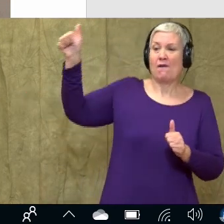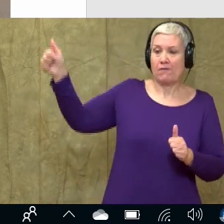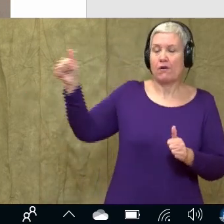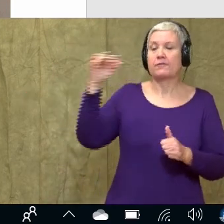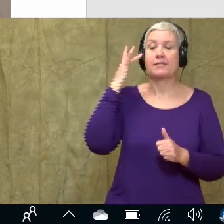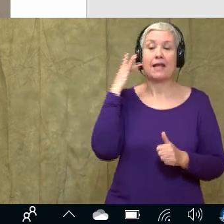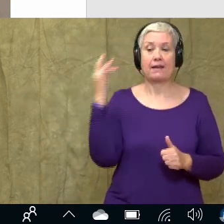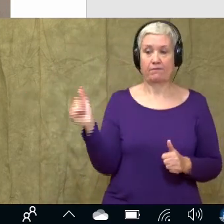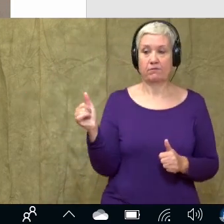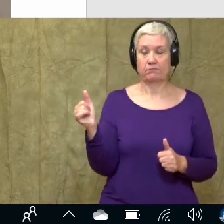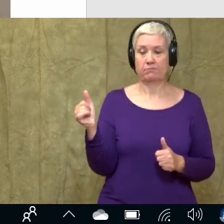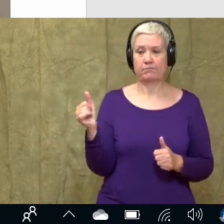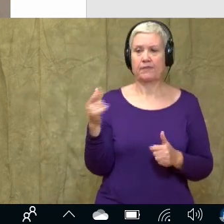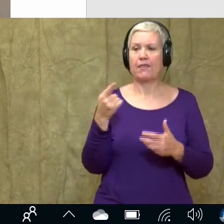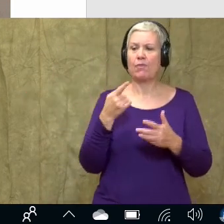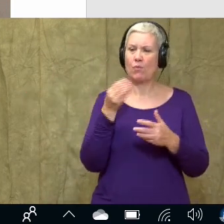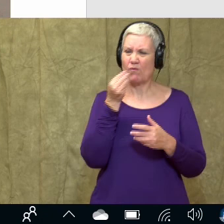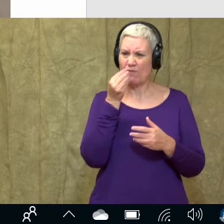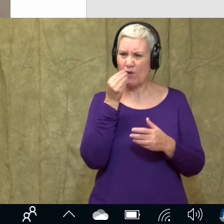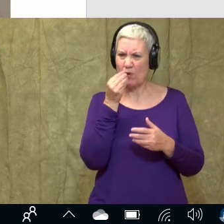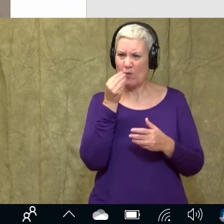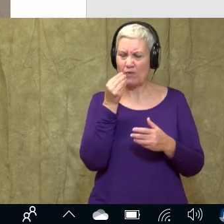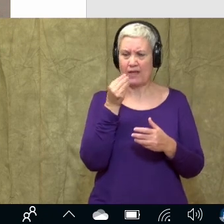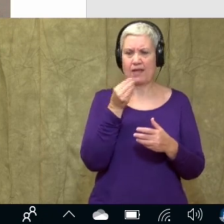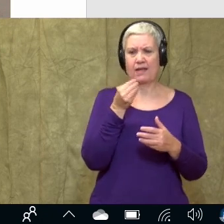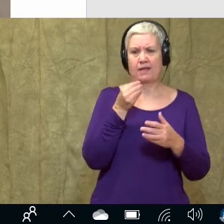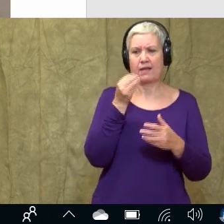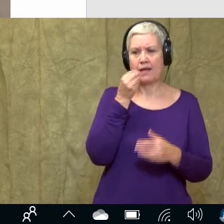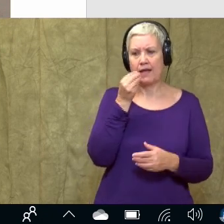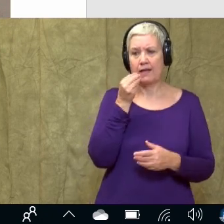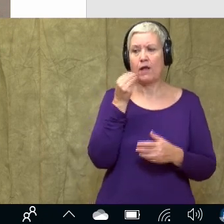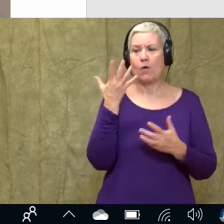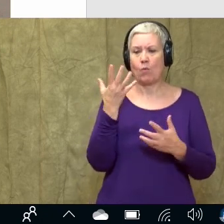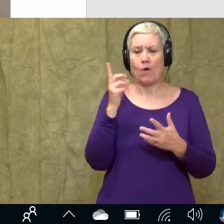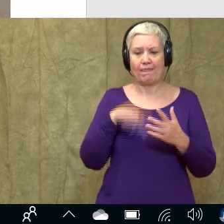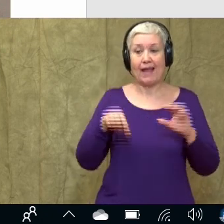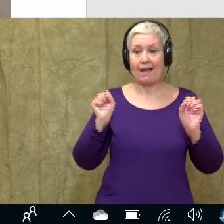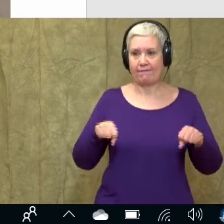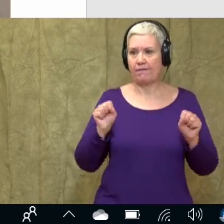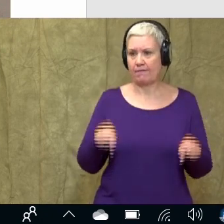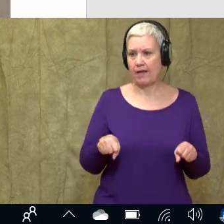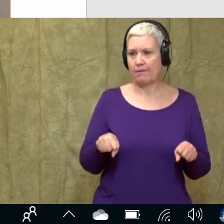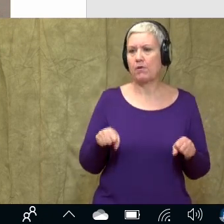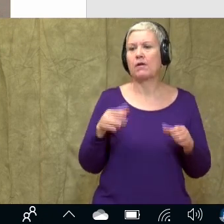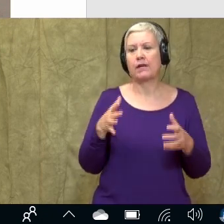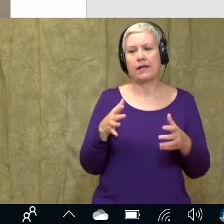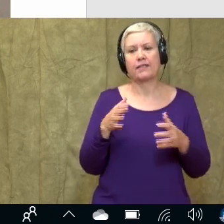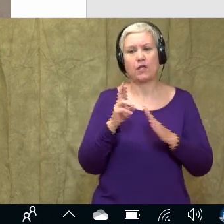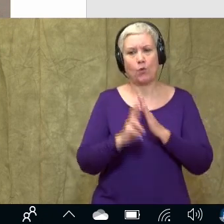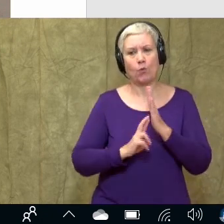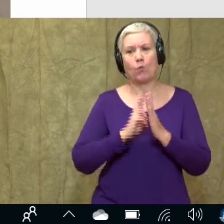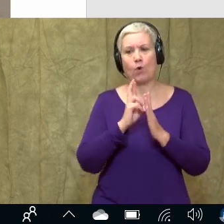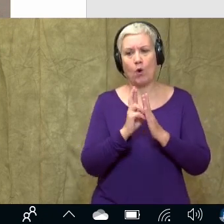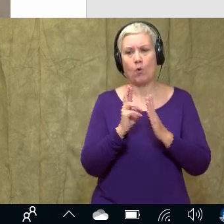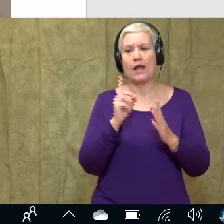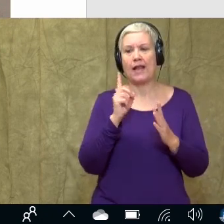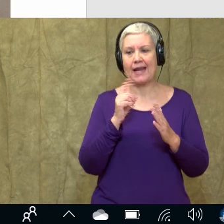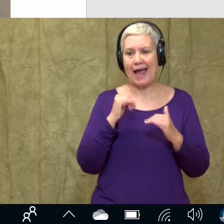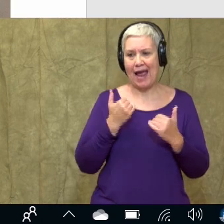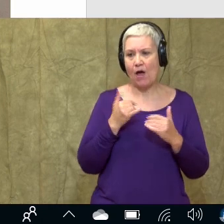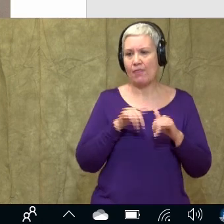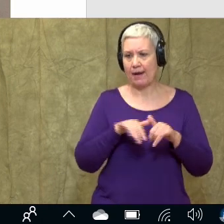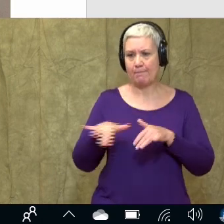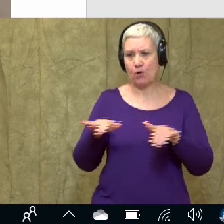such as type of food available and suitable shelter, also play a role, Burmese pythons and other giant constrictor